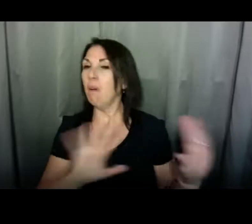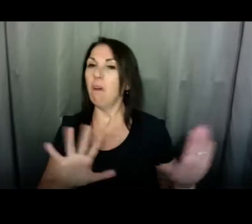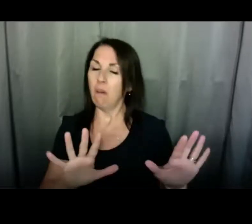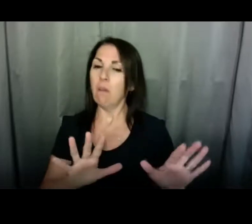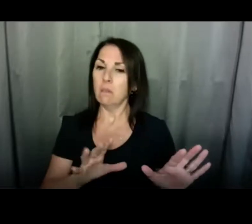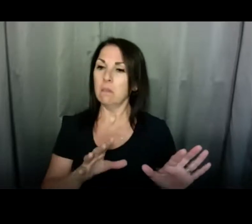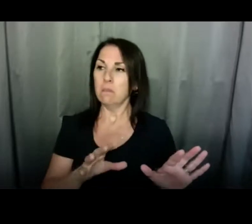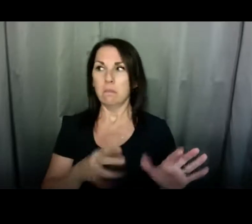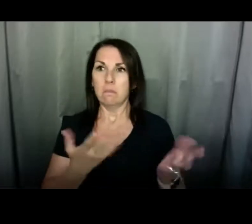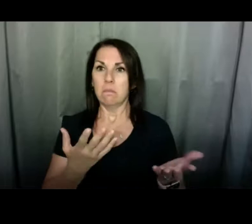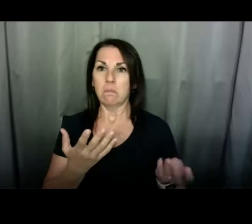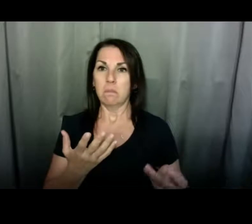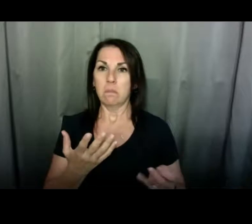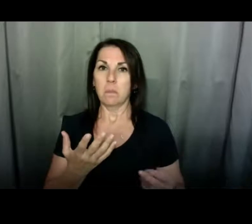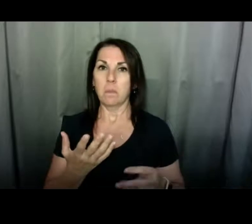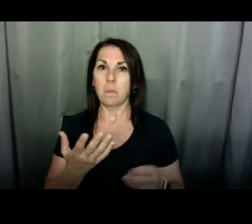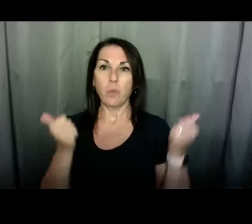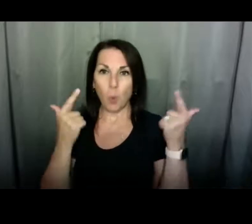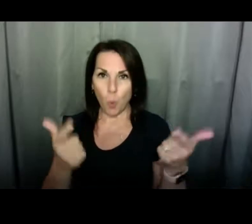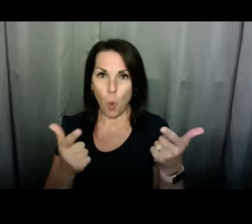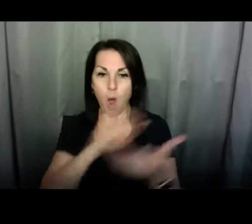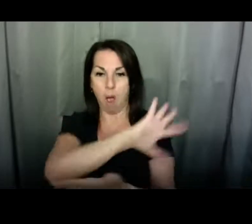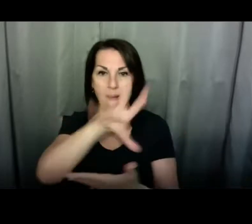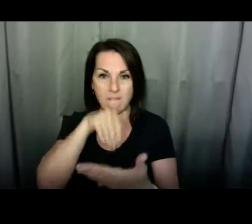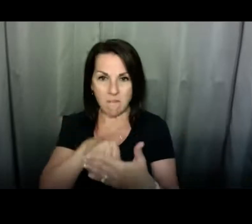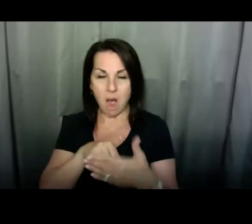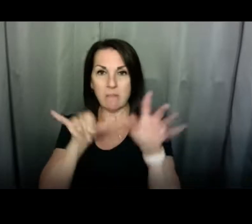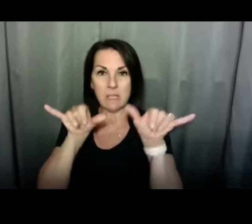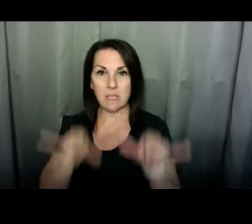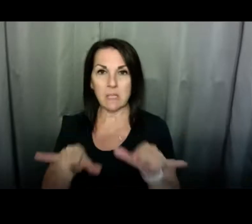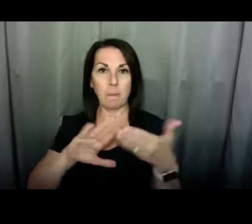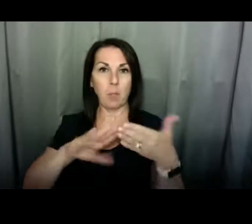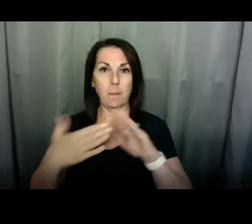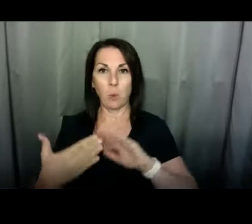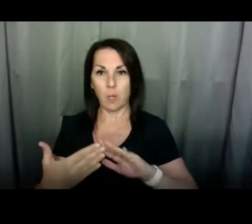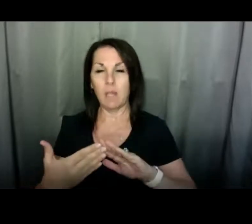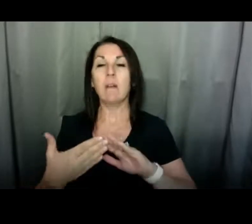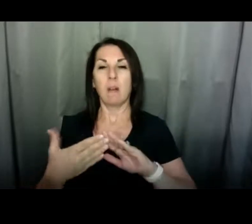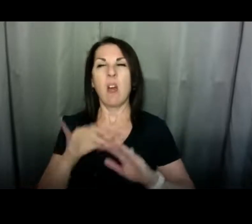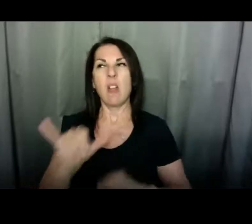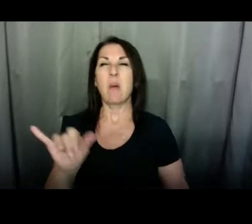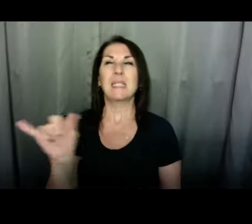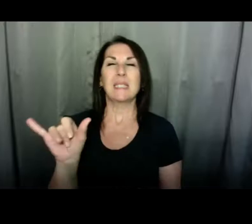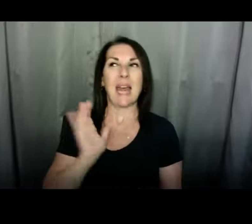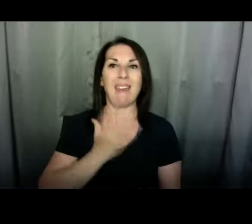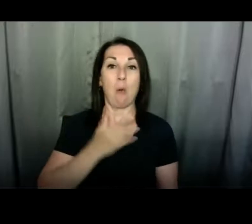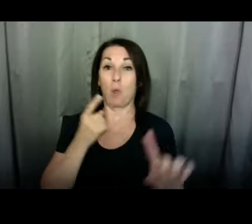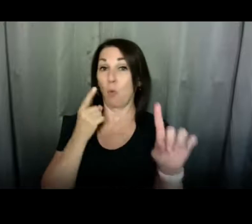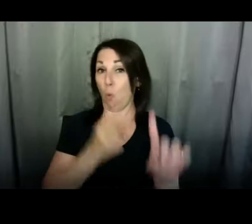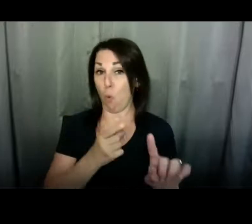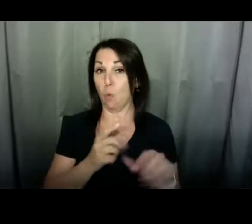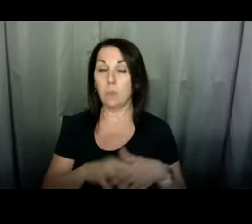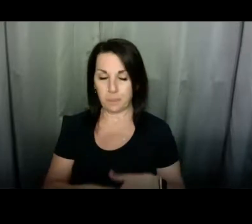know, we're all part of the same community. So that was kind of like our goal.